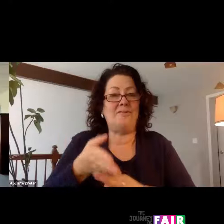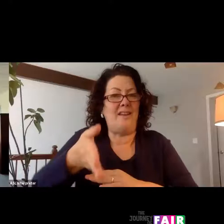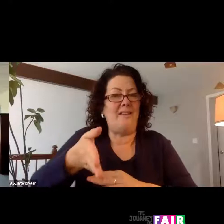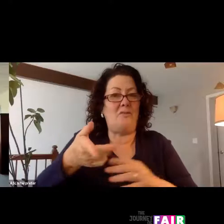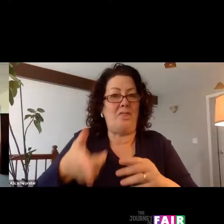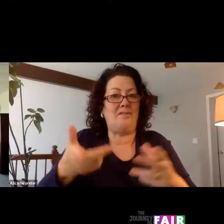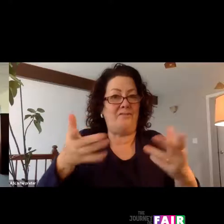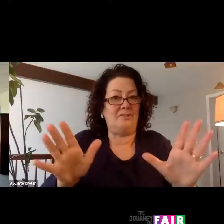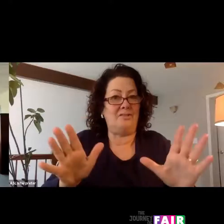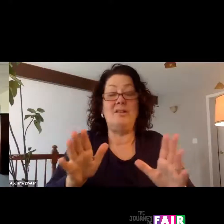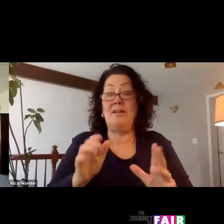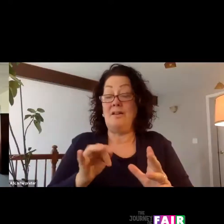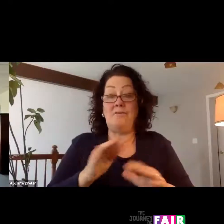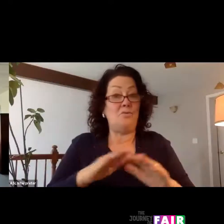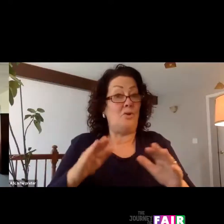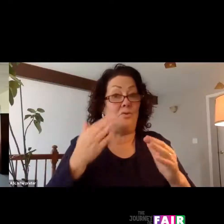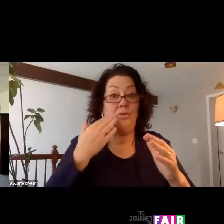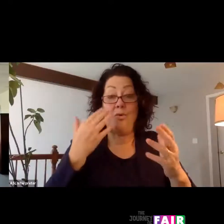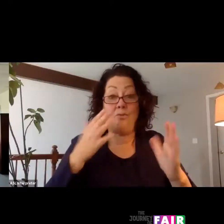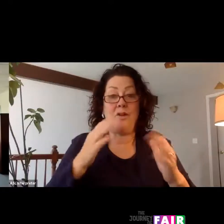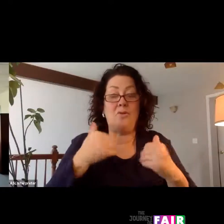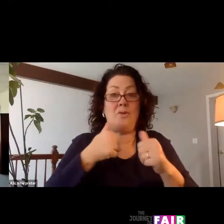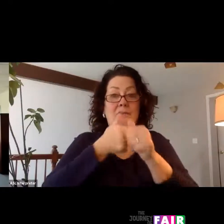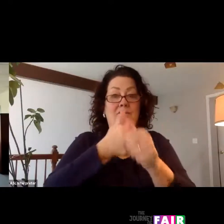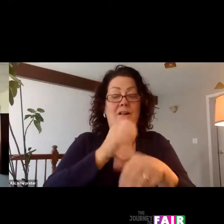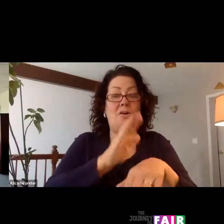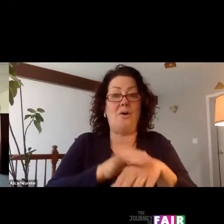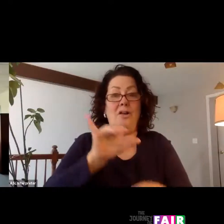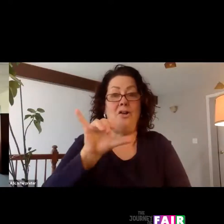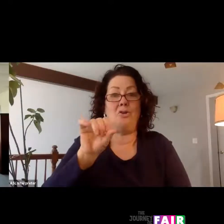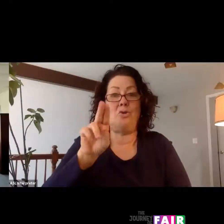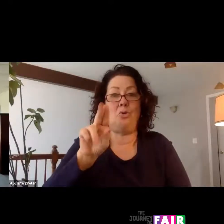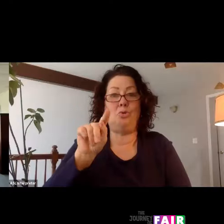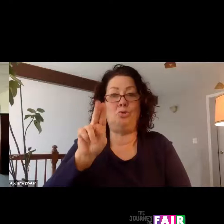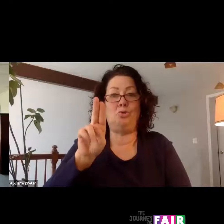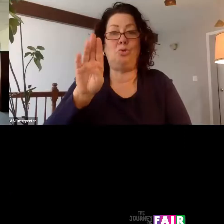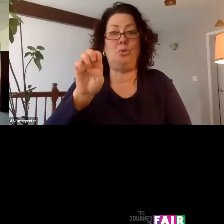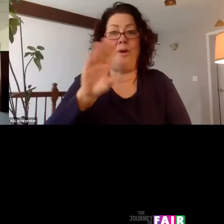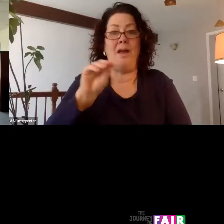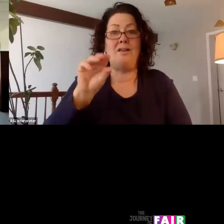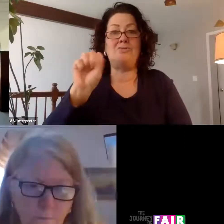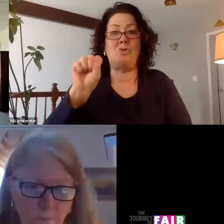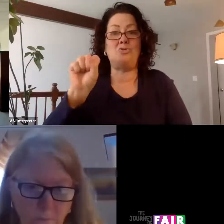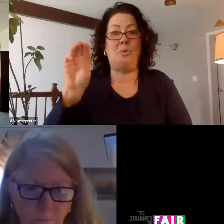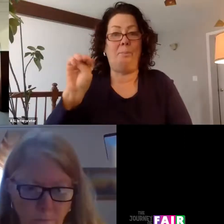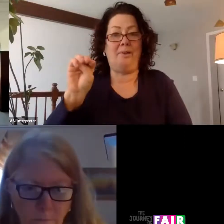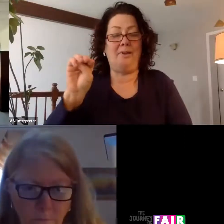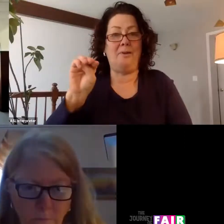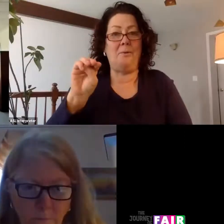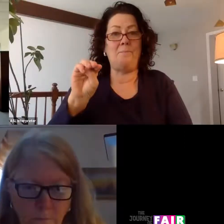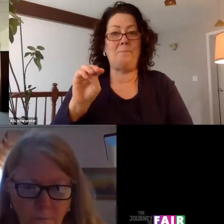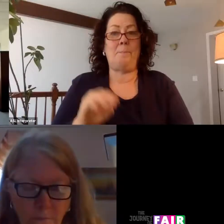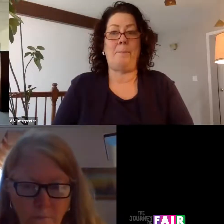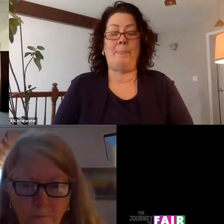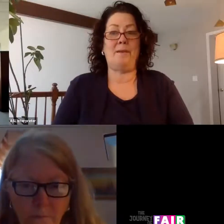also, if you don't already, follow us on YouTube or other social media platforms where some of that information may already be